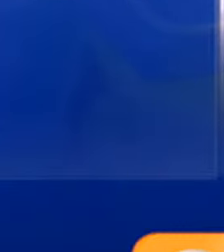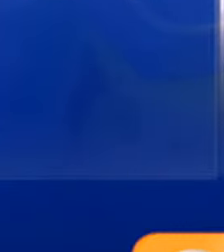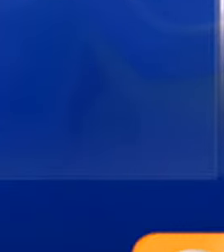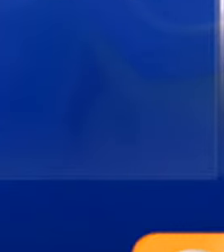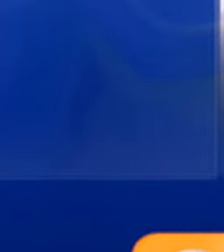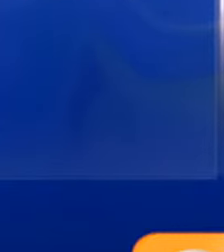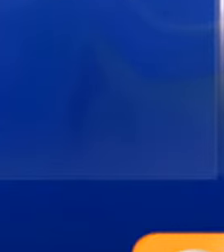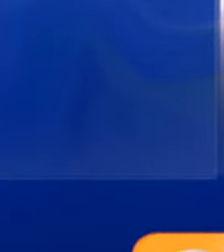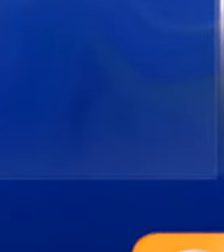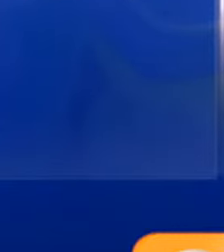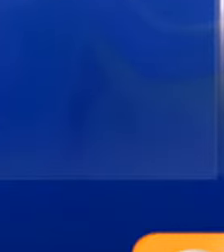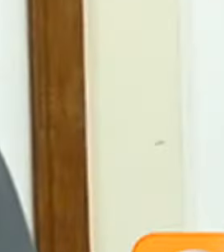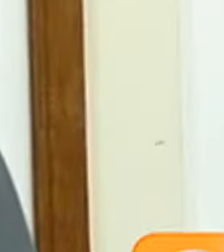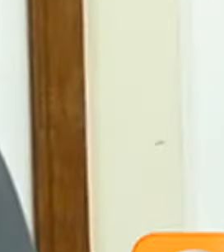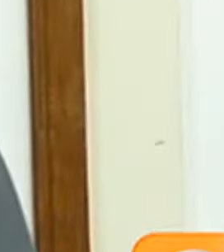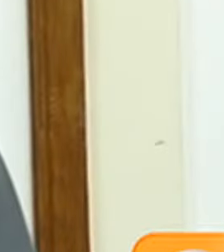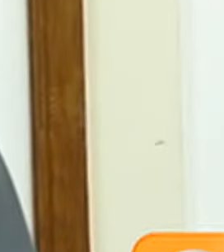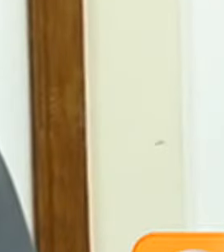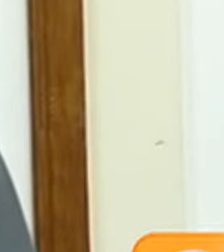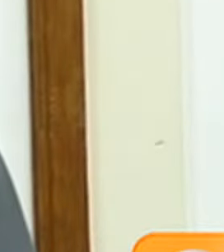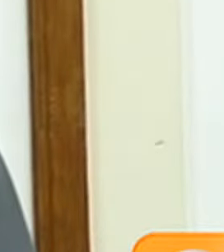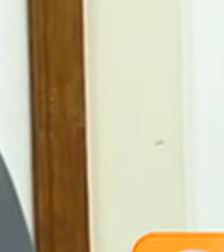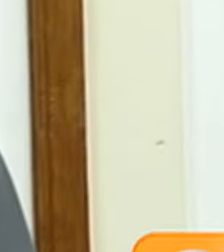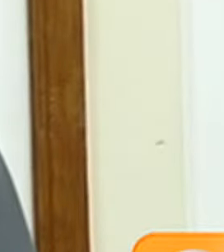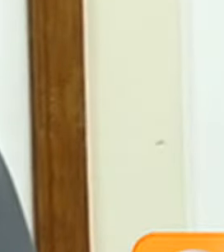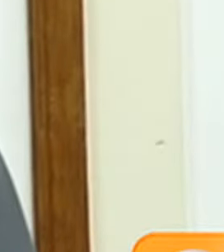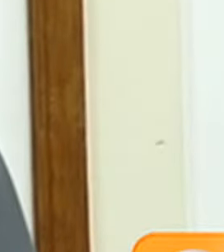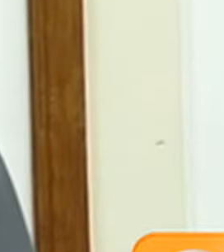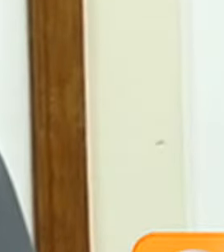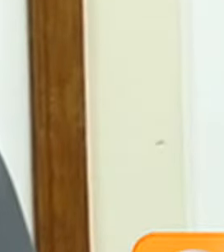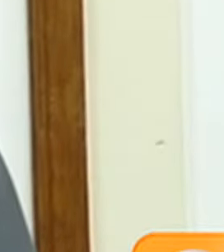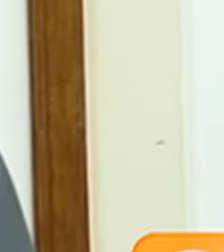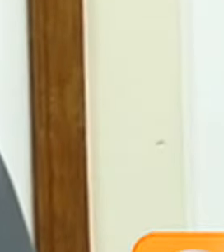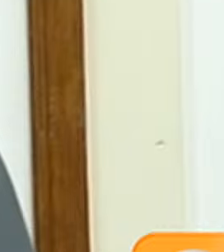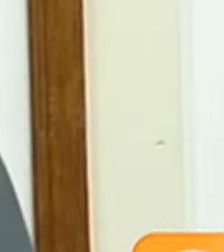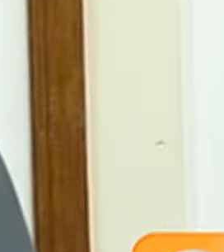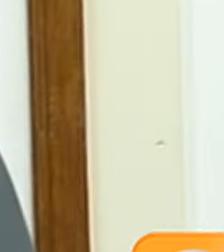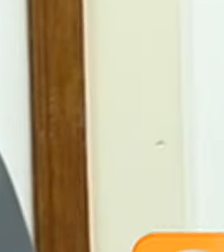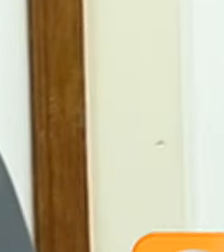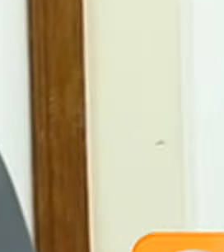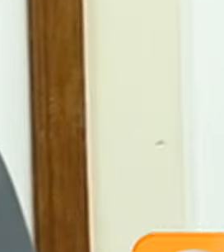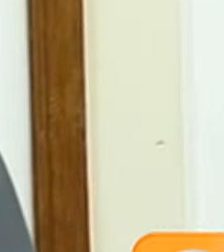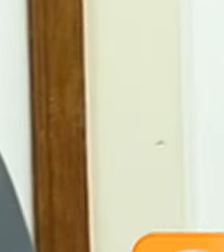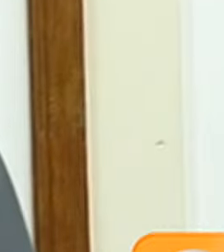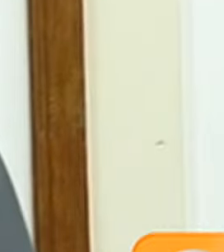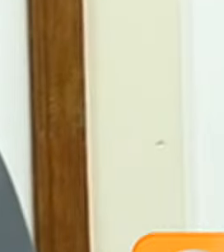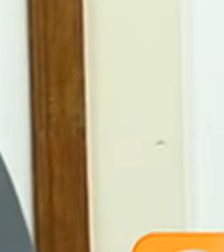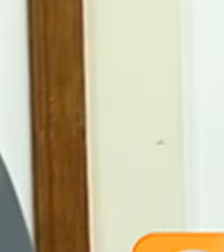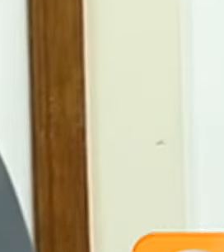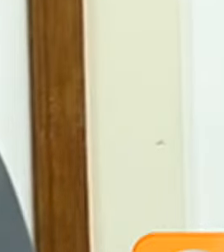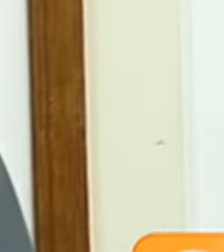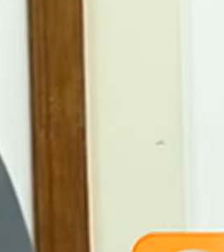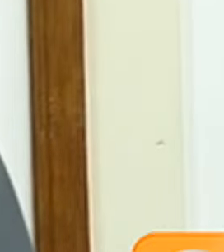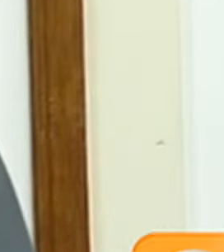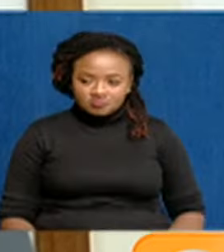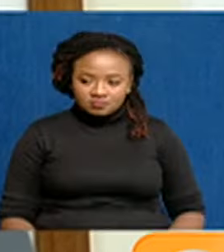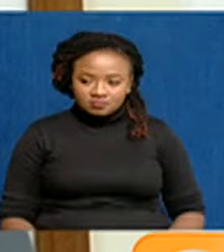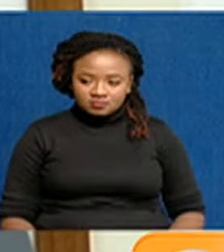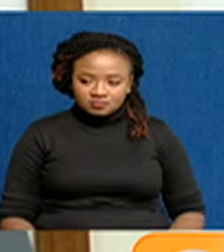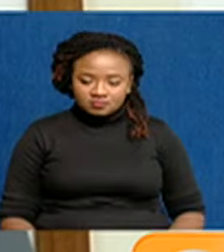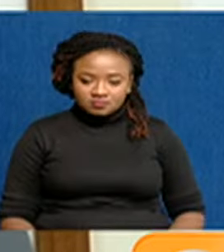Yes, indeed. And as my brother, who I've worked with on the disaster risk reduction bill, since the 11th Parliament, by the way, with my colleagues